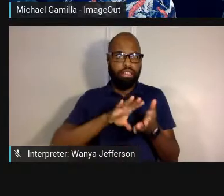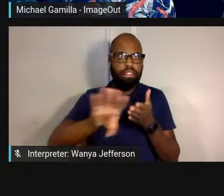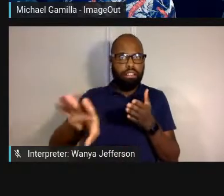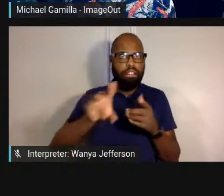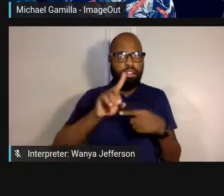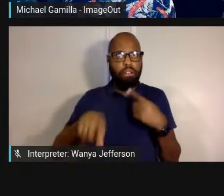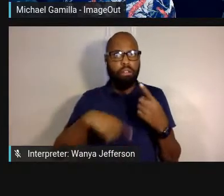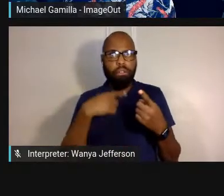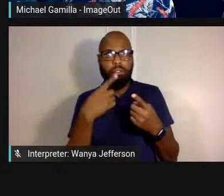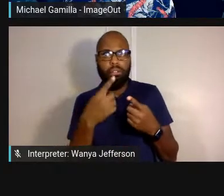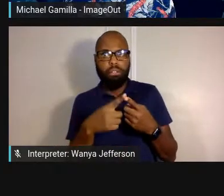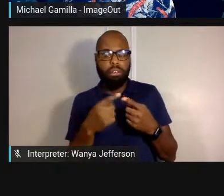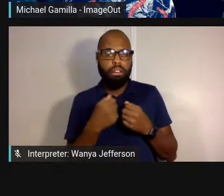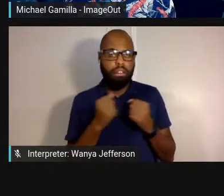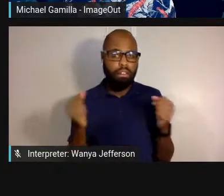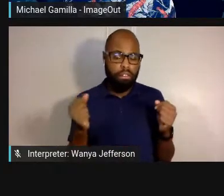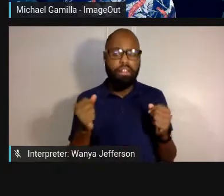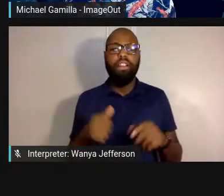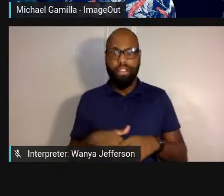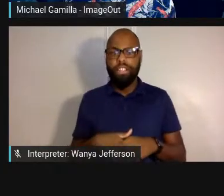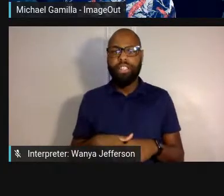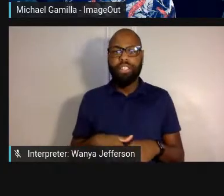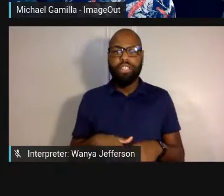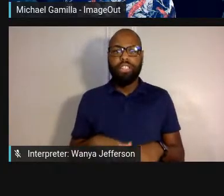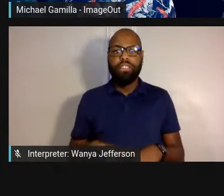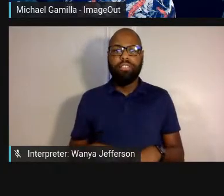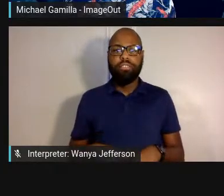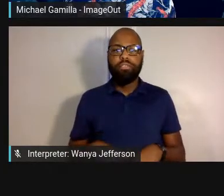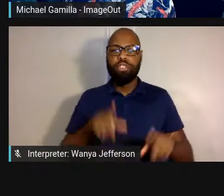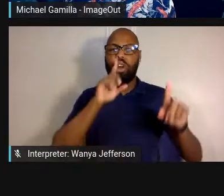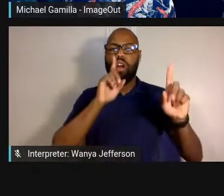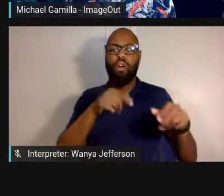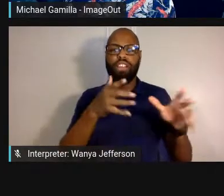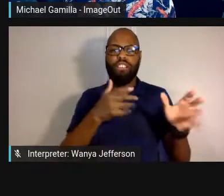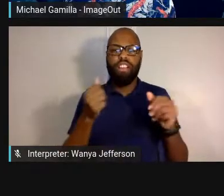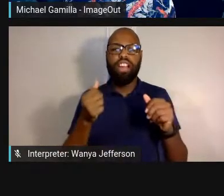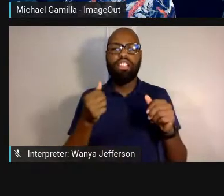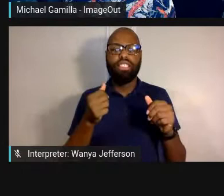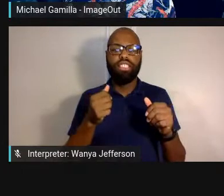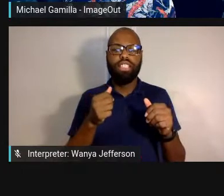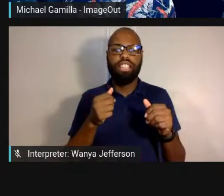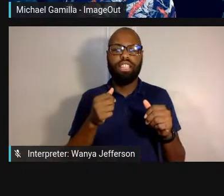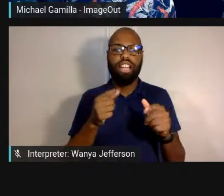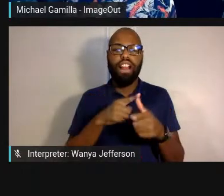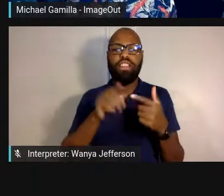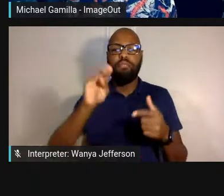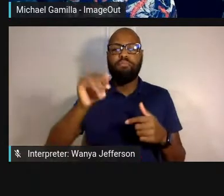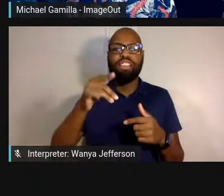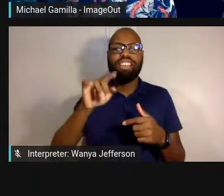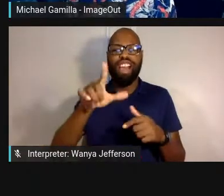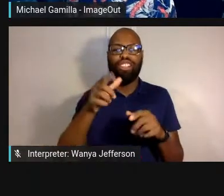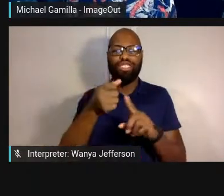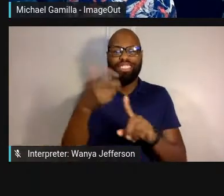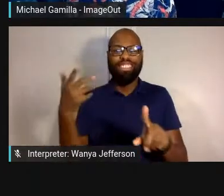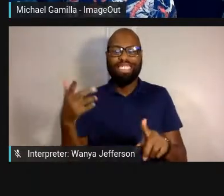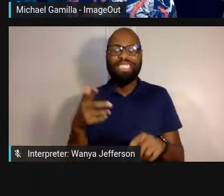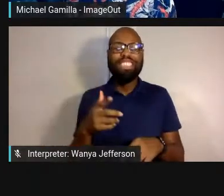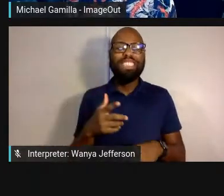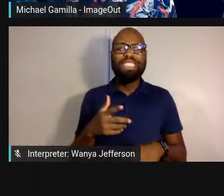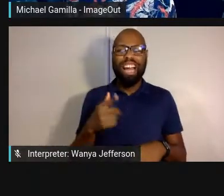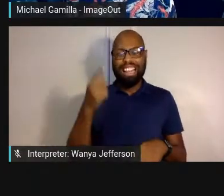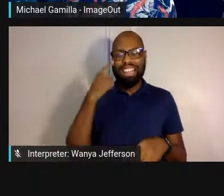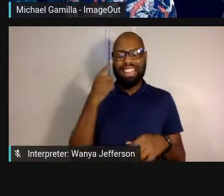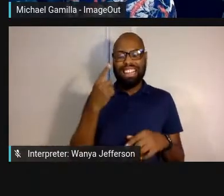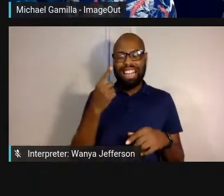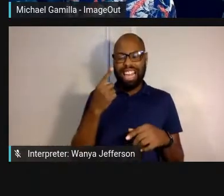really quickly, and I'll give the Miguel. I think one of the things that's really really difficult is